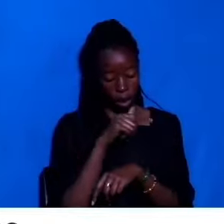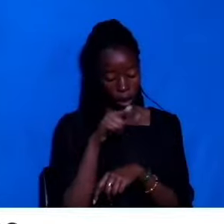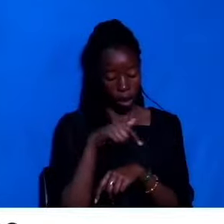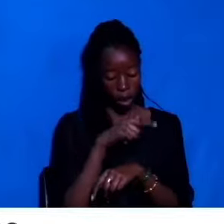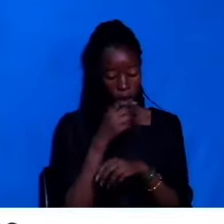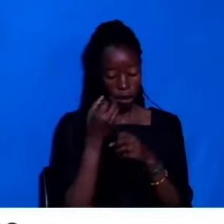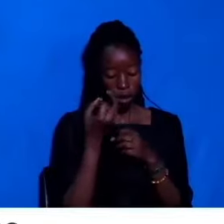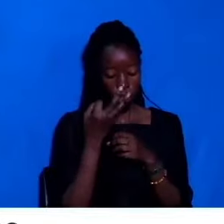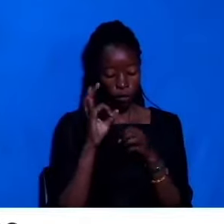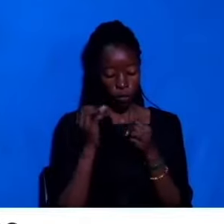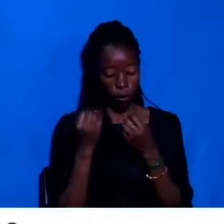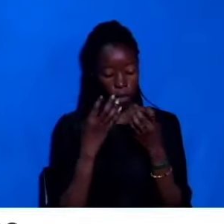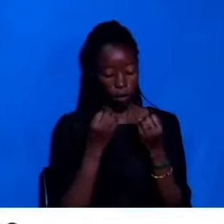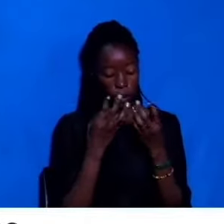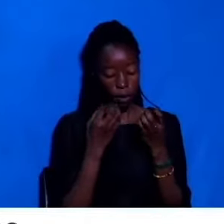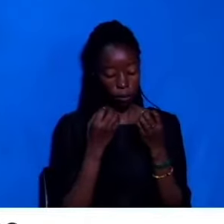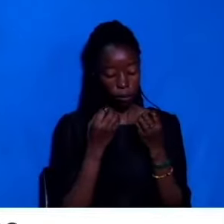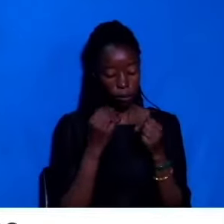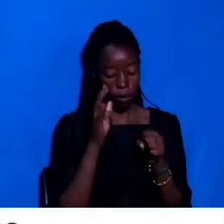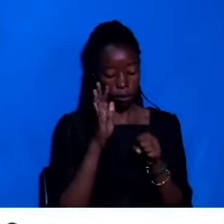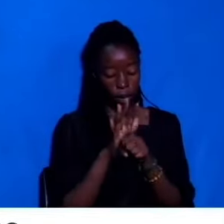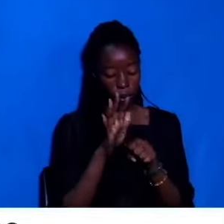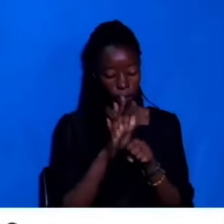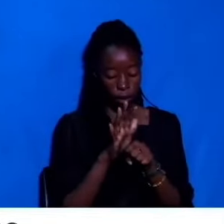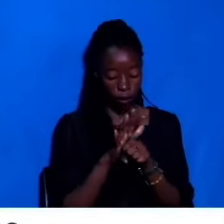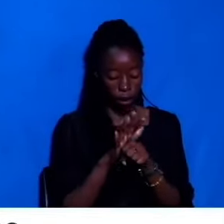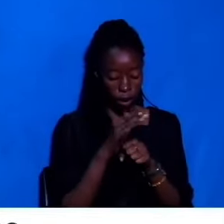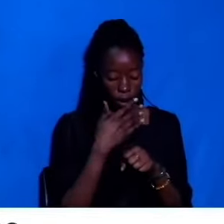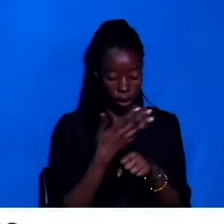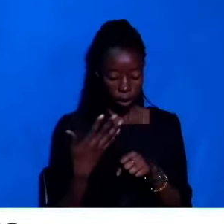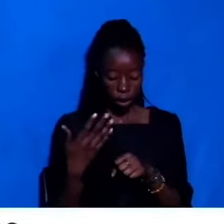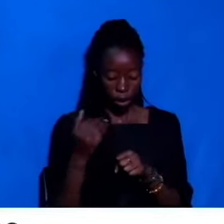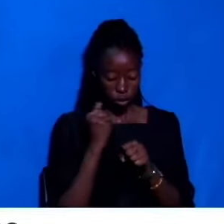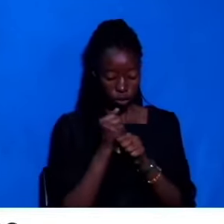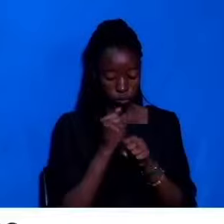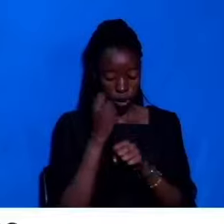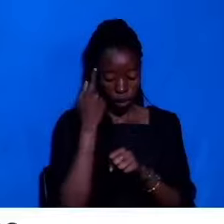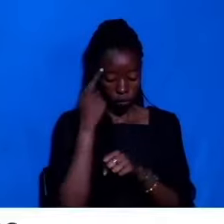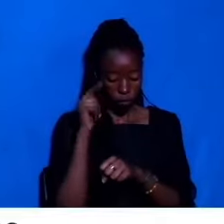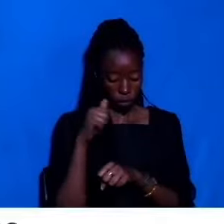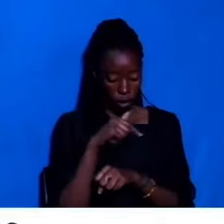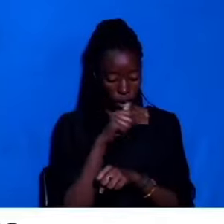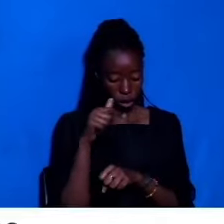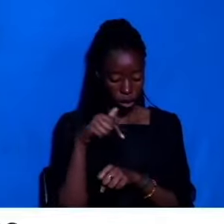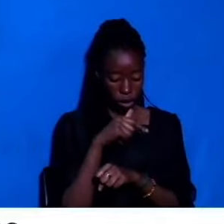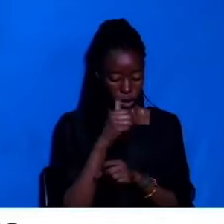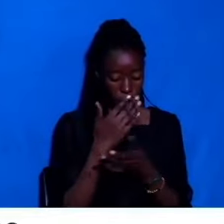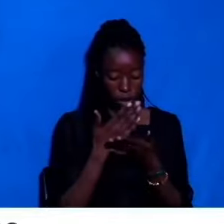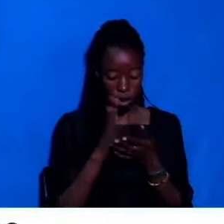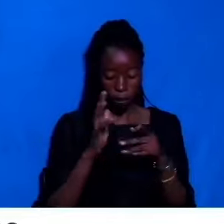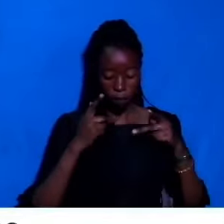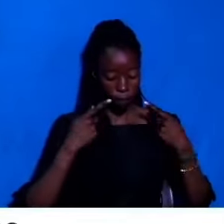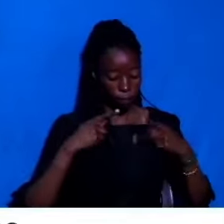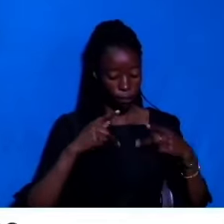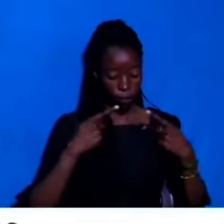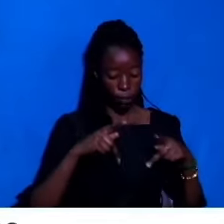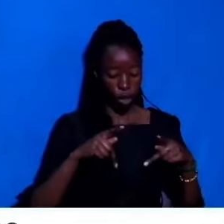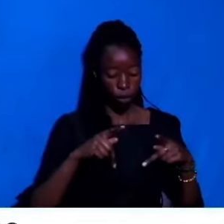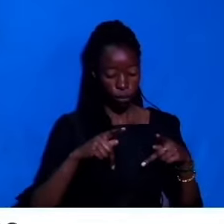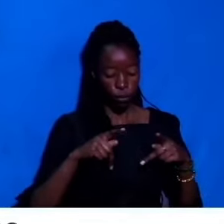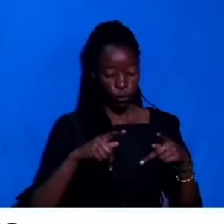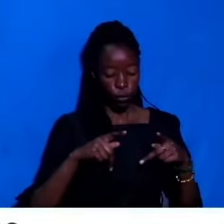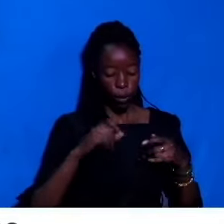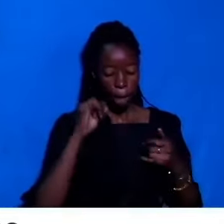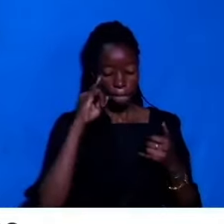many things that you have done for us. Some of us have been promoted within the last 6 months. Some of us have gotten